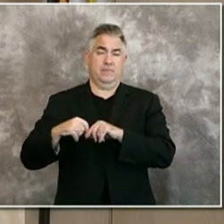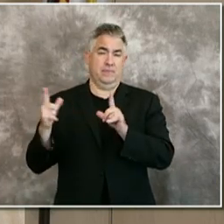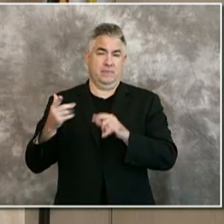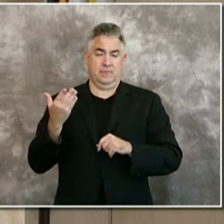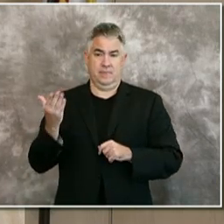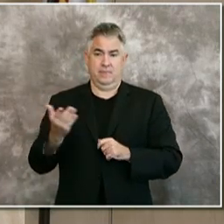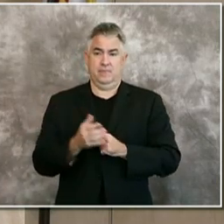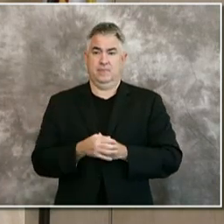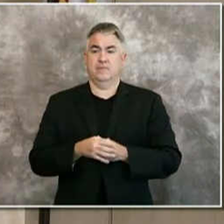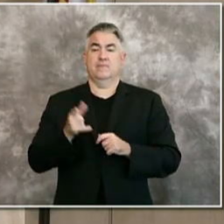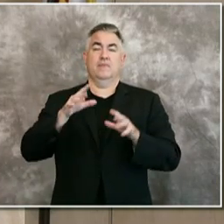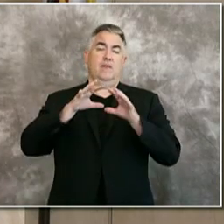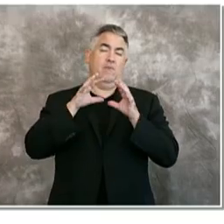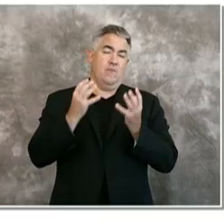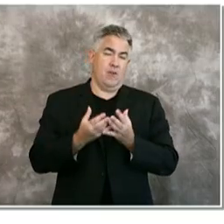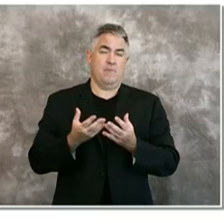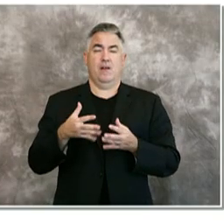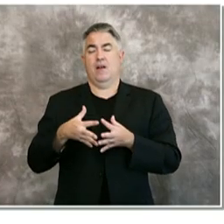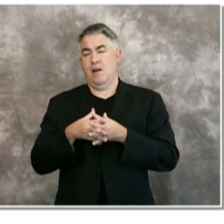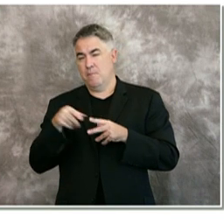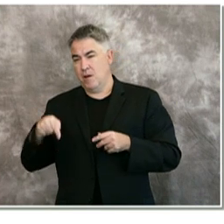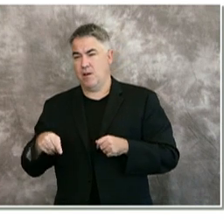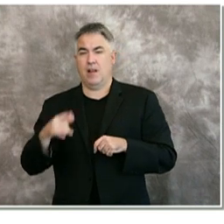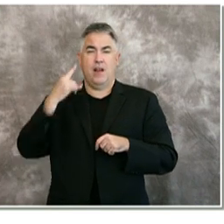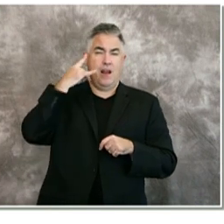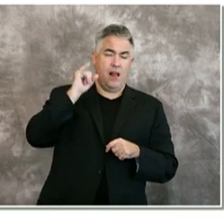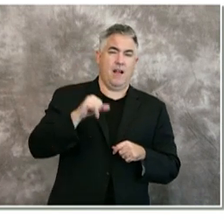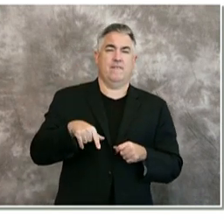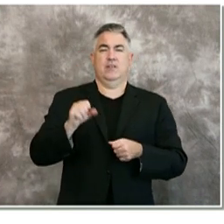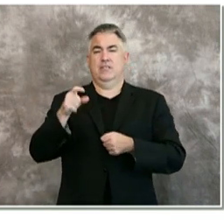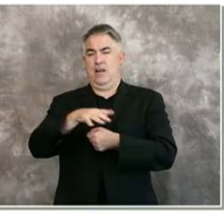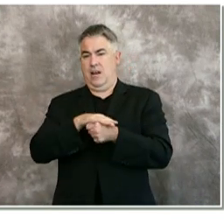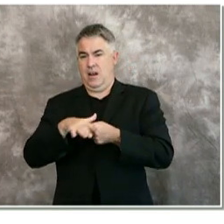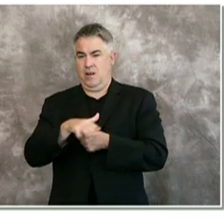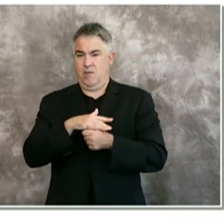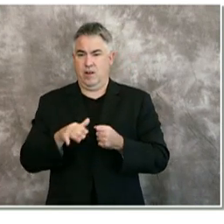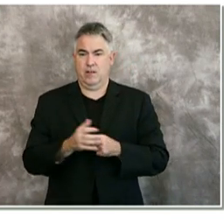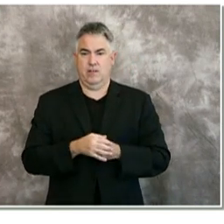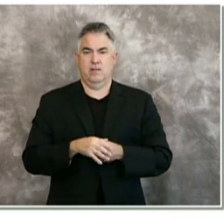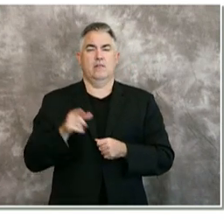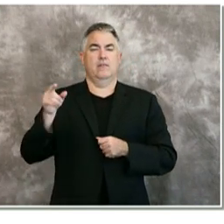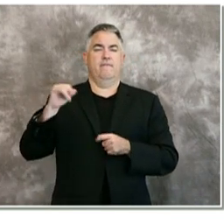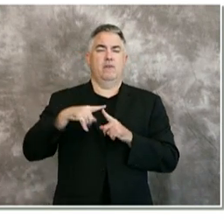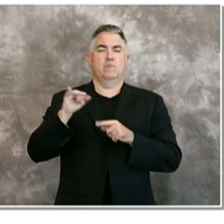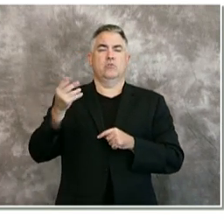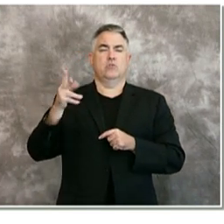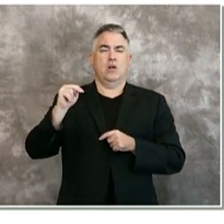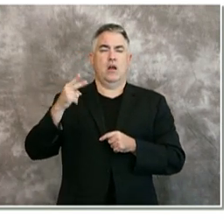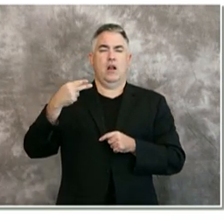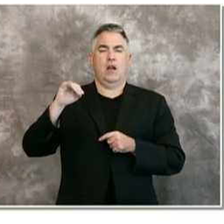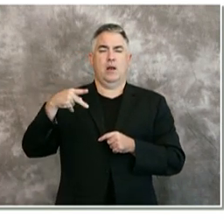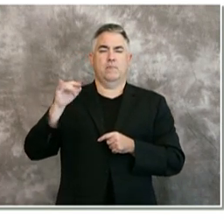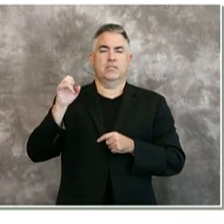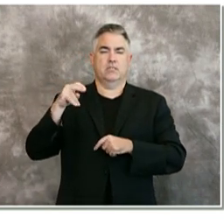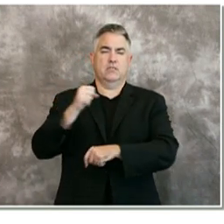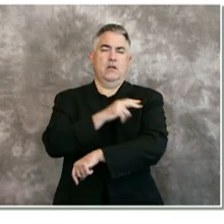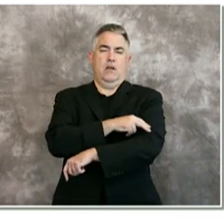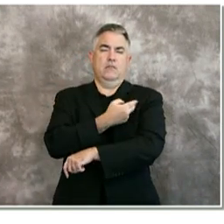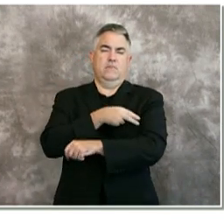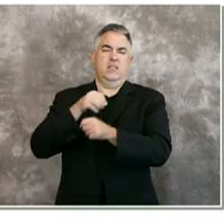national, and state statistics. That information is obtained from the Johns Hopkins dashboard, and you can Google